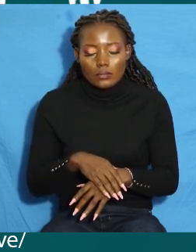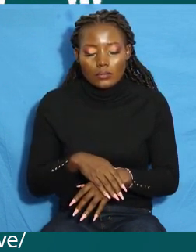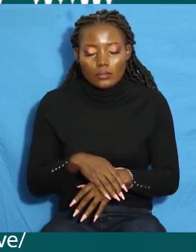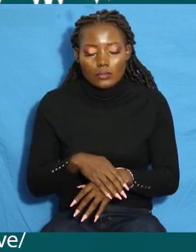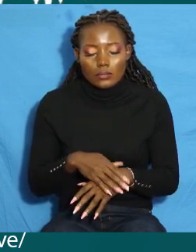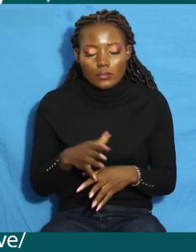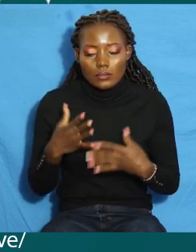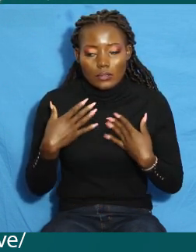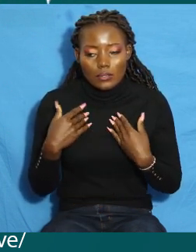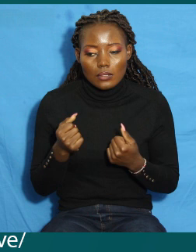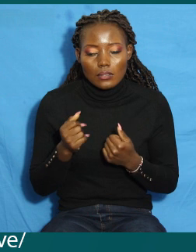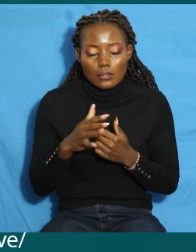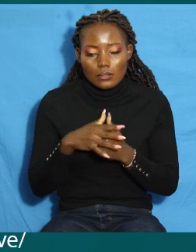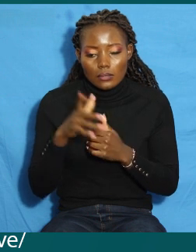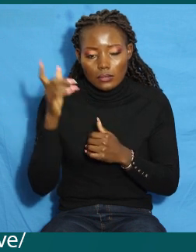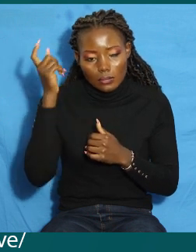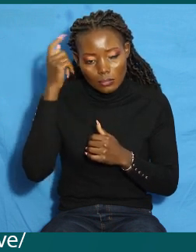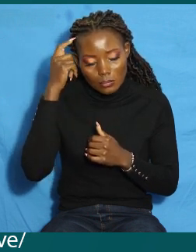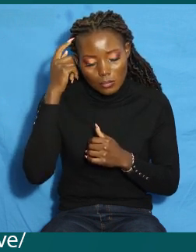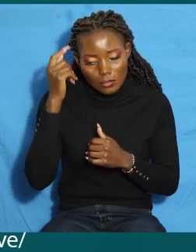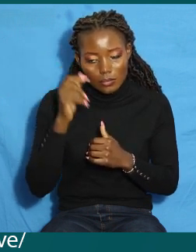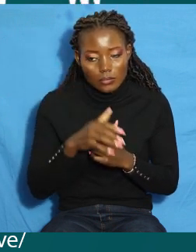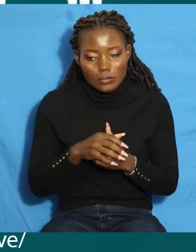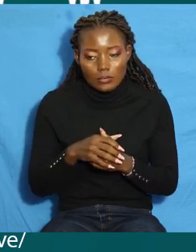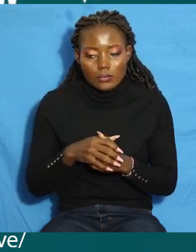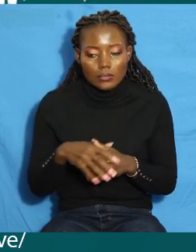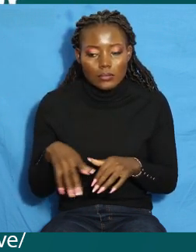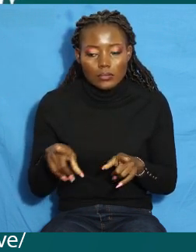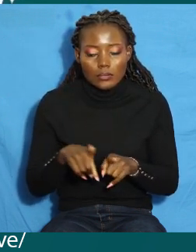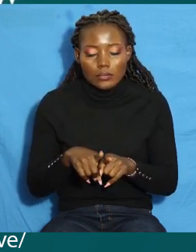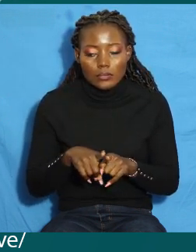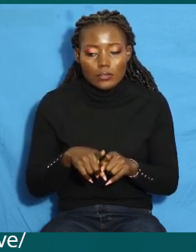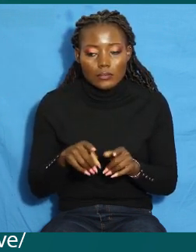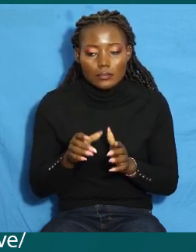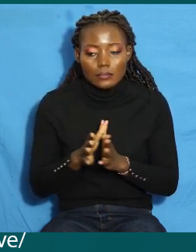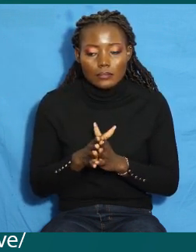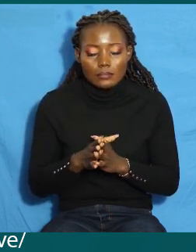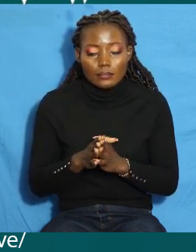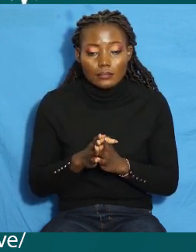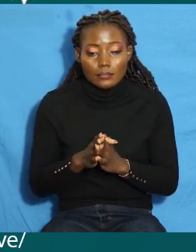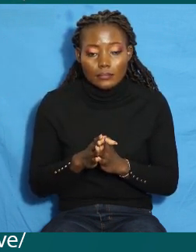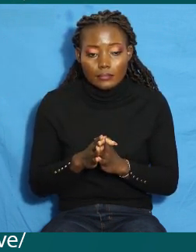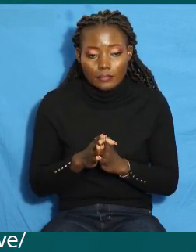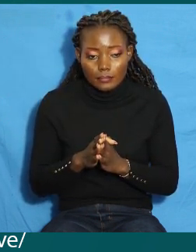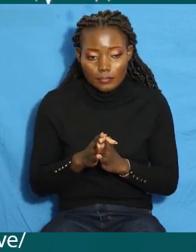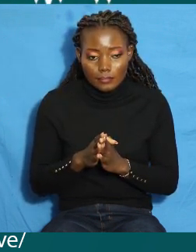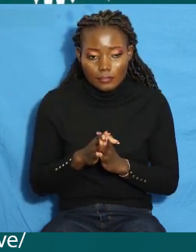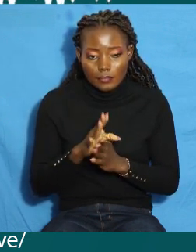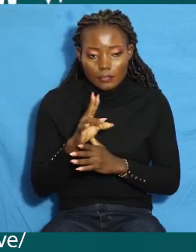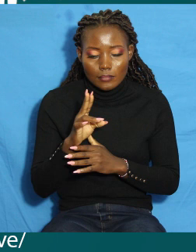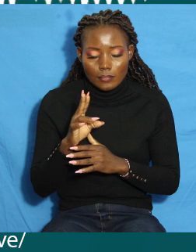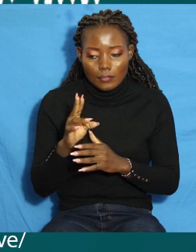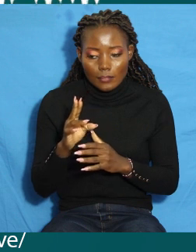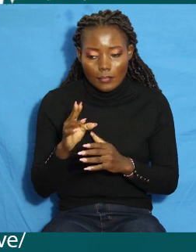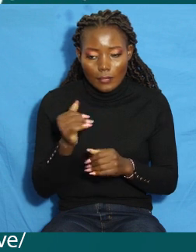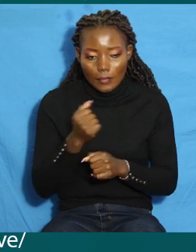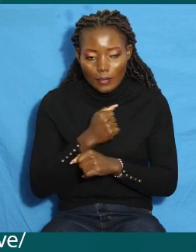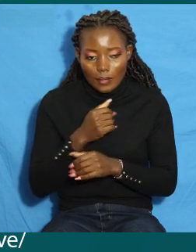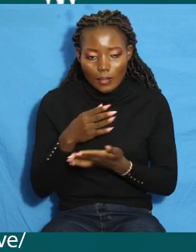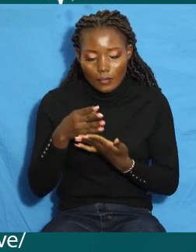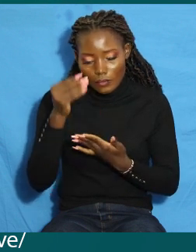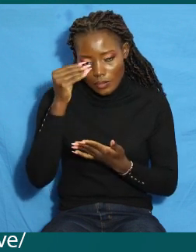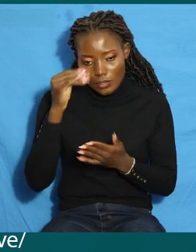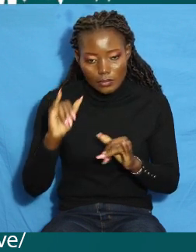mind, we need to embrace learning new things, or even watch other sports,